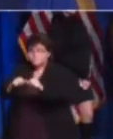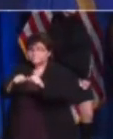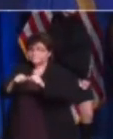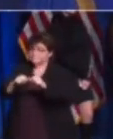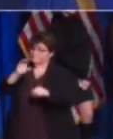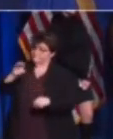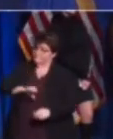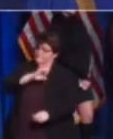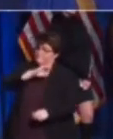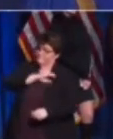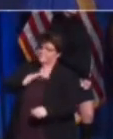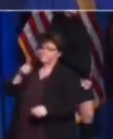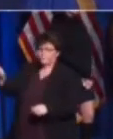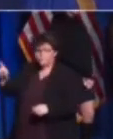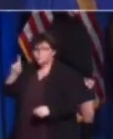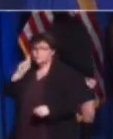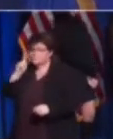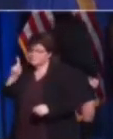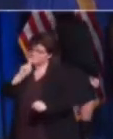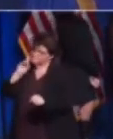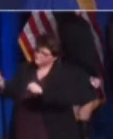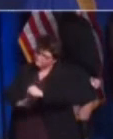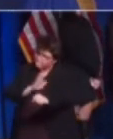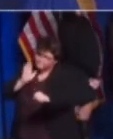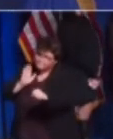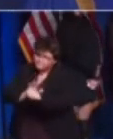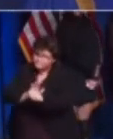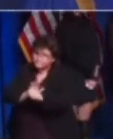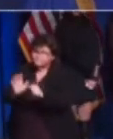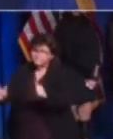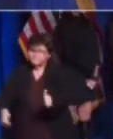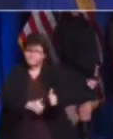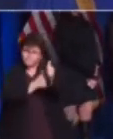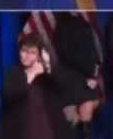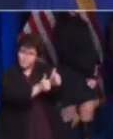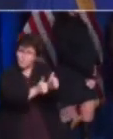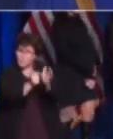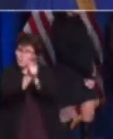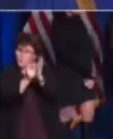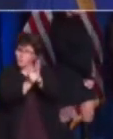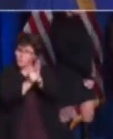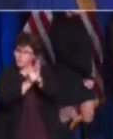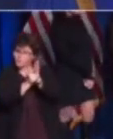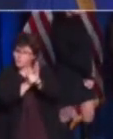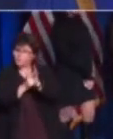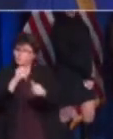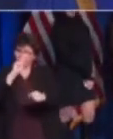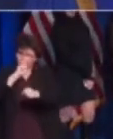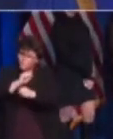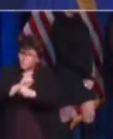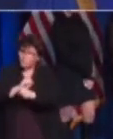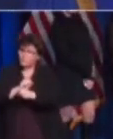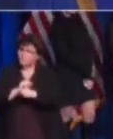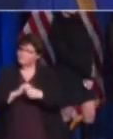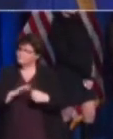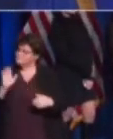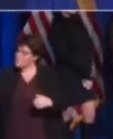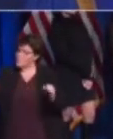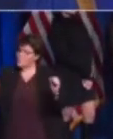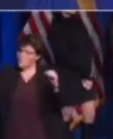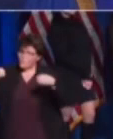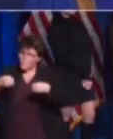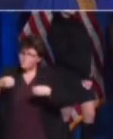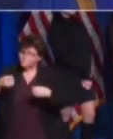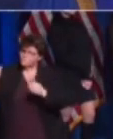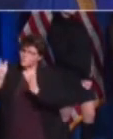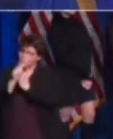you will faithfully discharge, according to the law, the duties of the office of the Attorney General to the best of